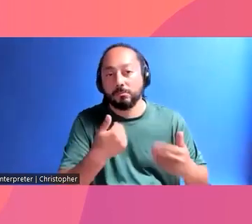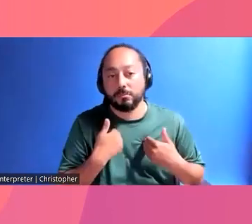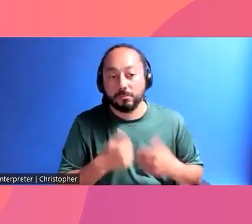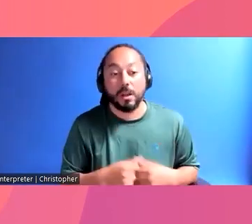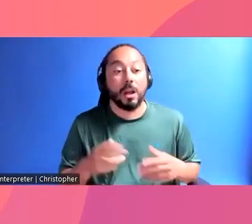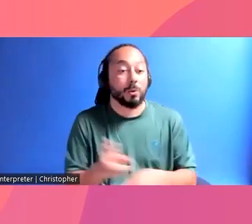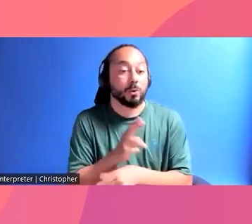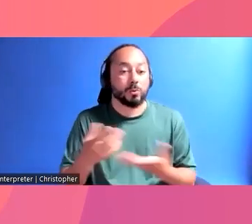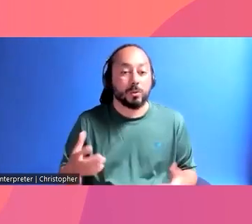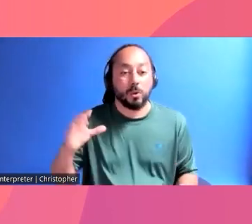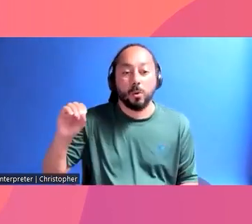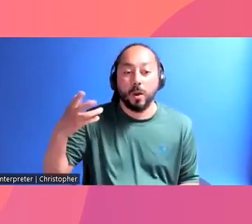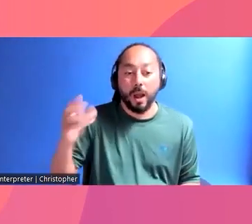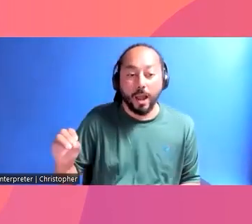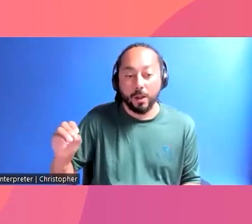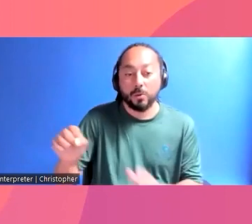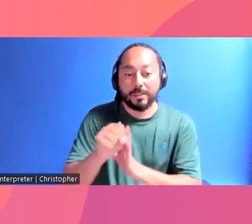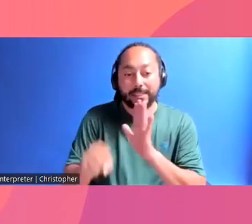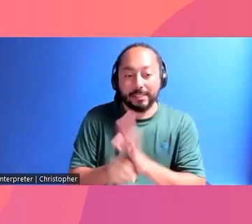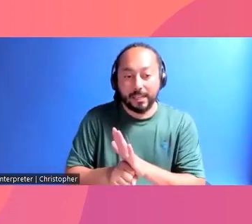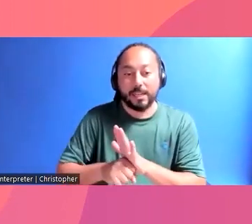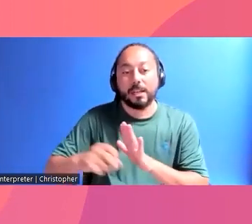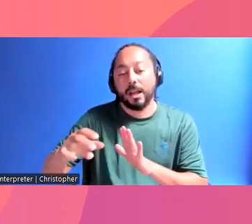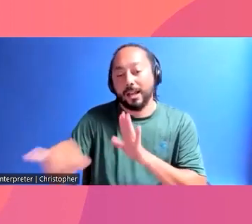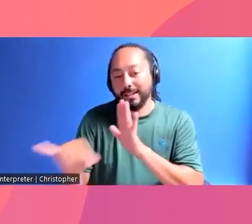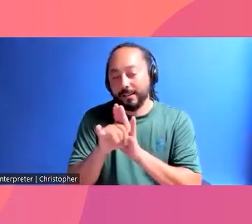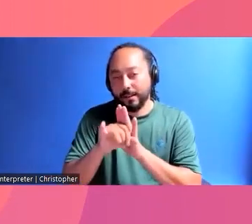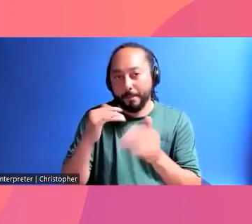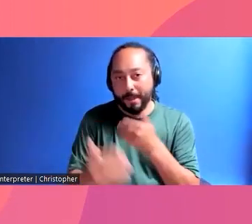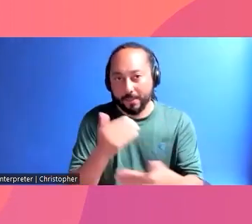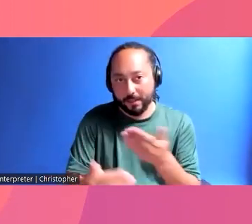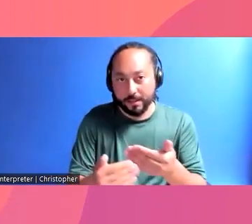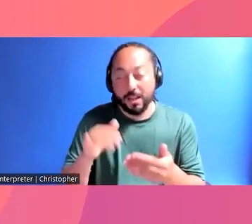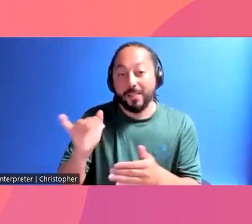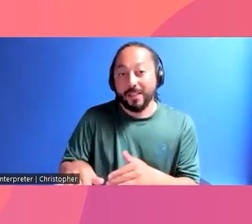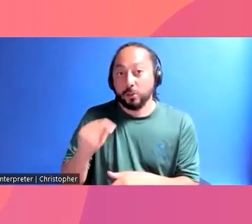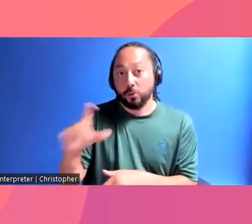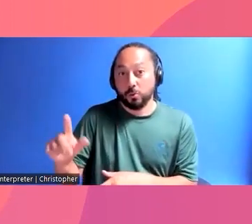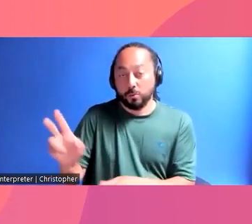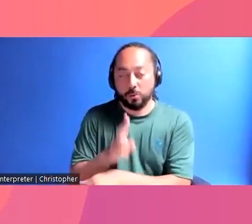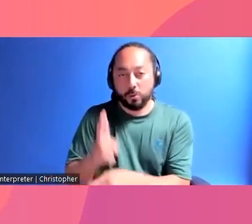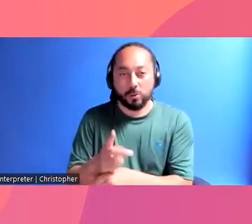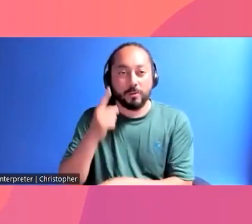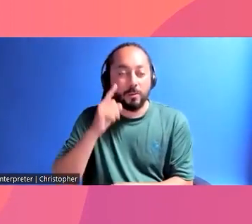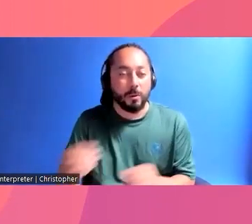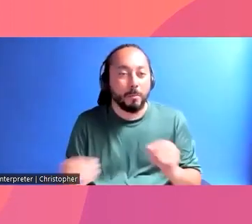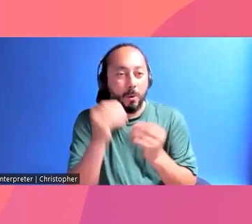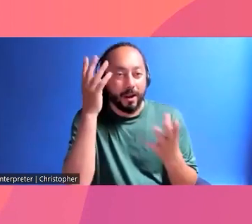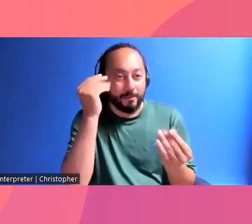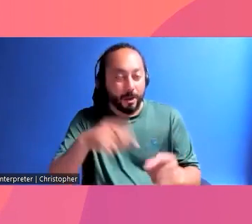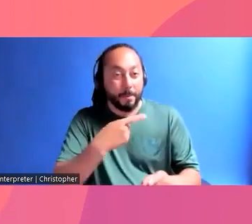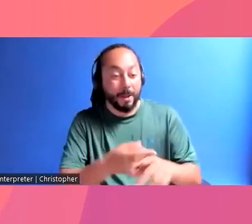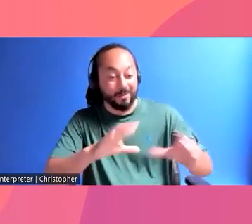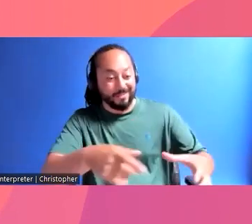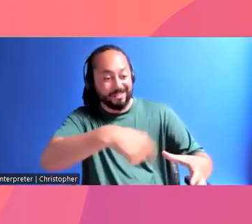University Traumatic Brain Injury Identification Method tool in order to get more information about their history with traumatic brain